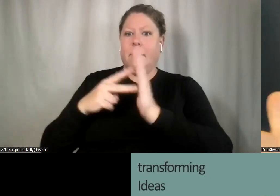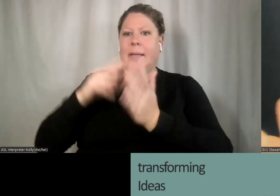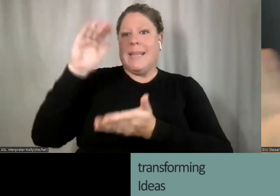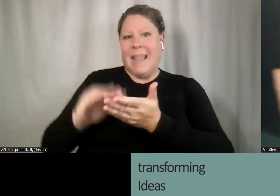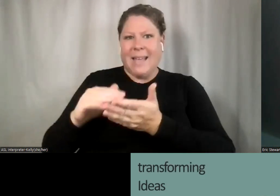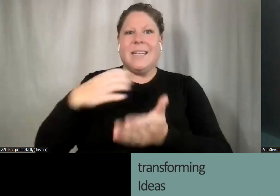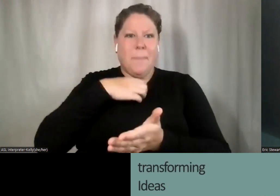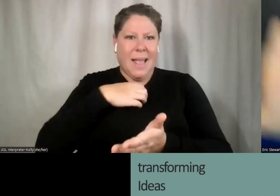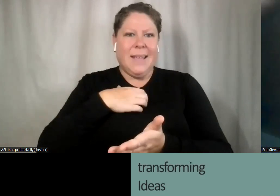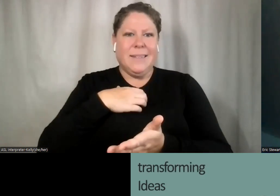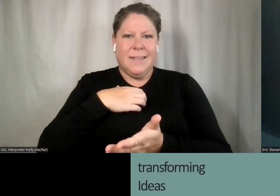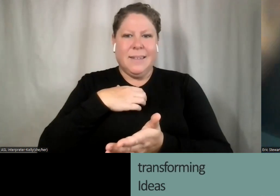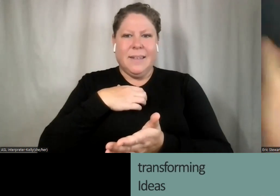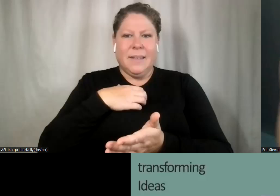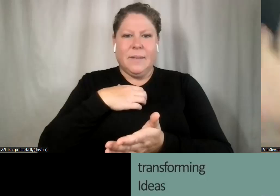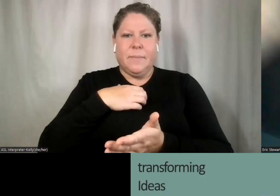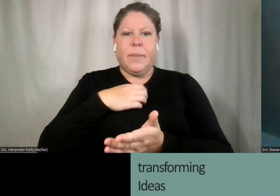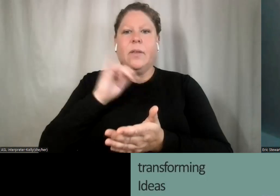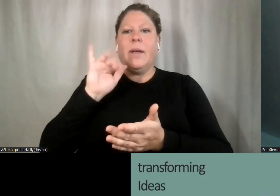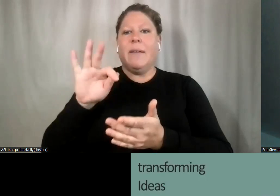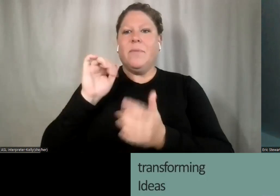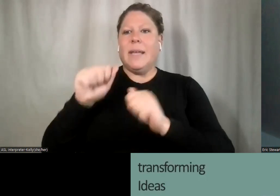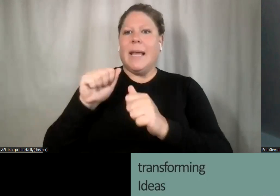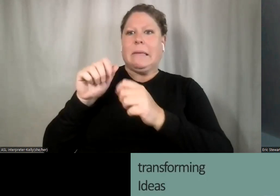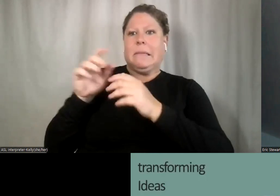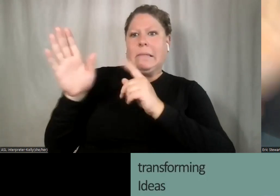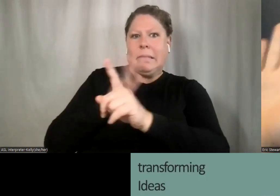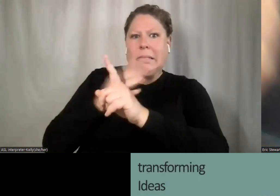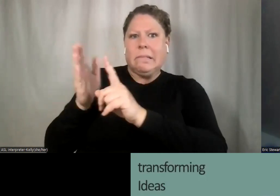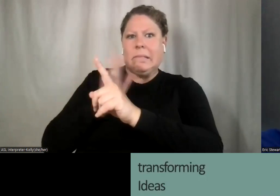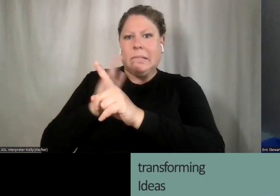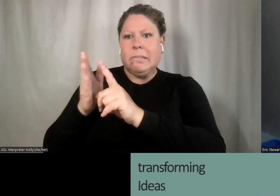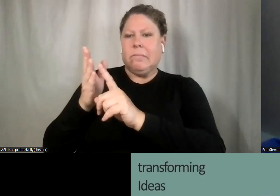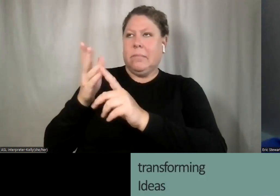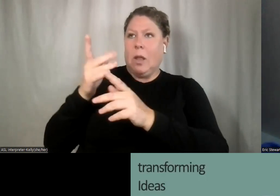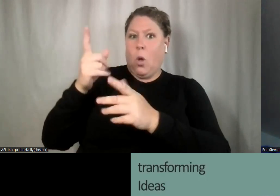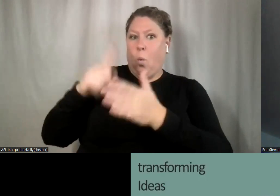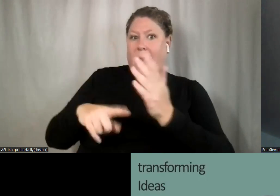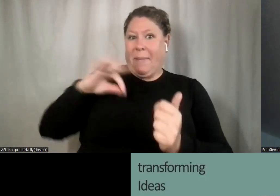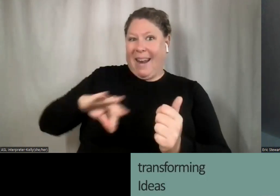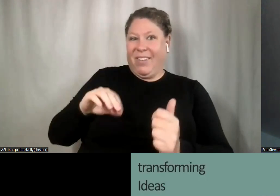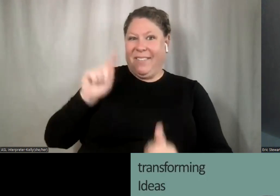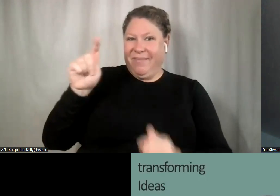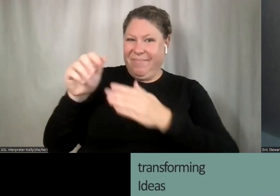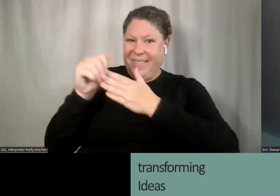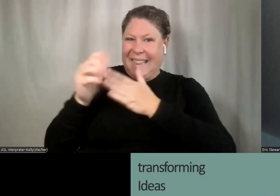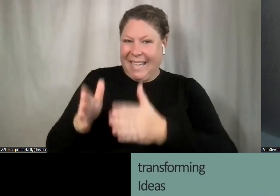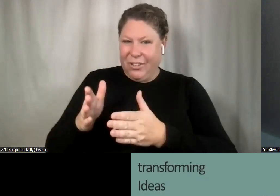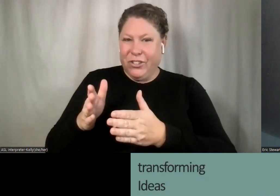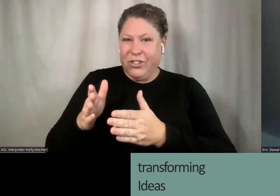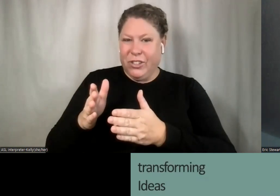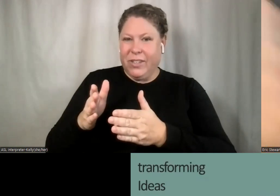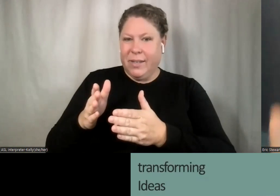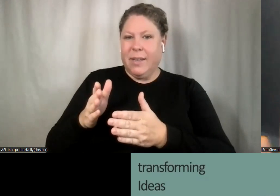to deal with. If we can couch these asks in terms of what's in the benefit for our leaders, we're